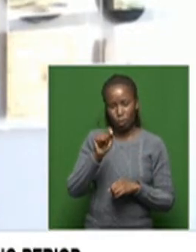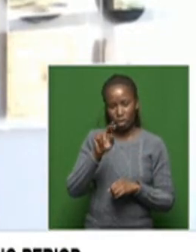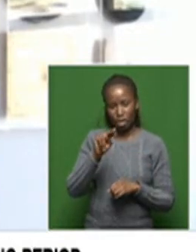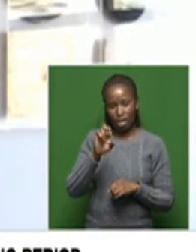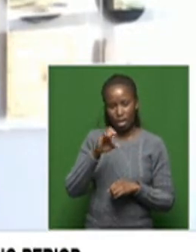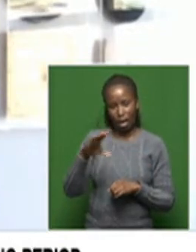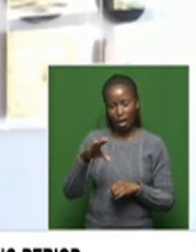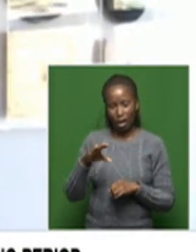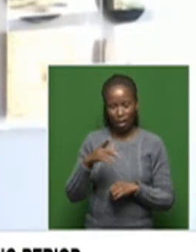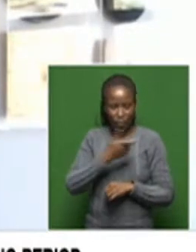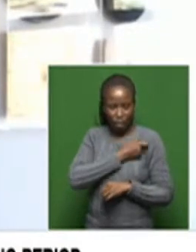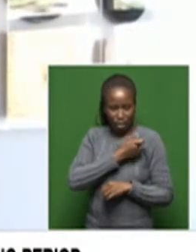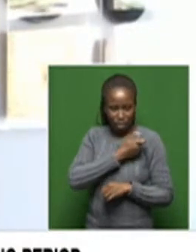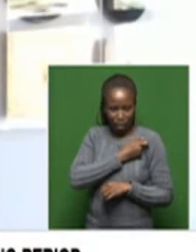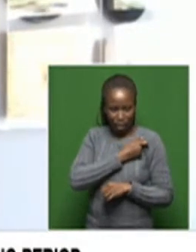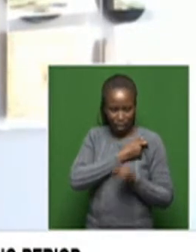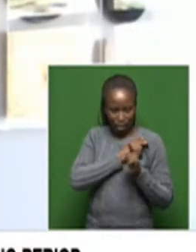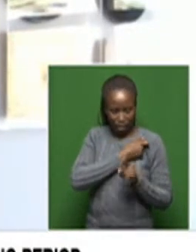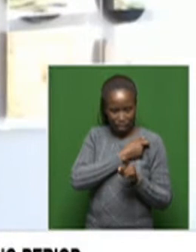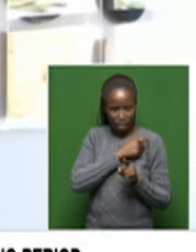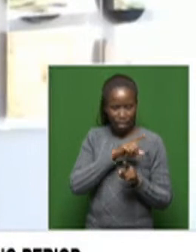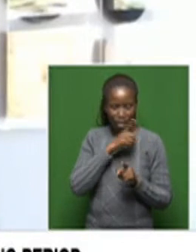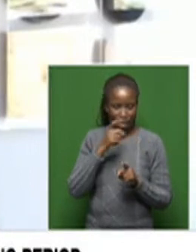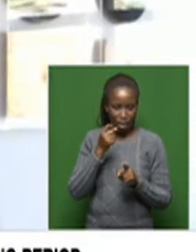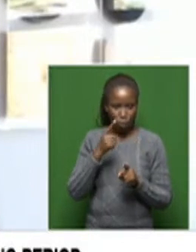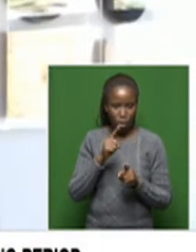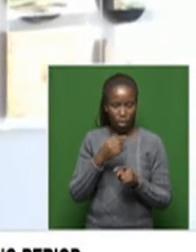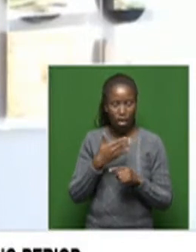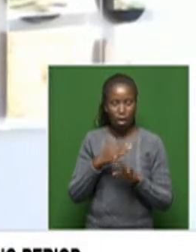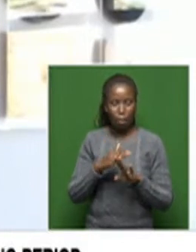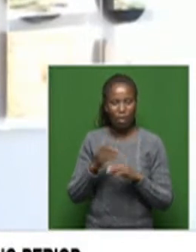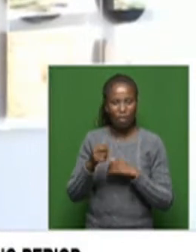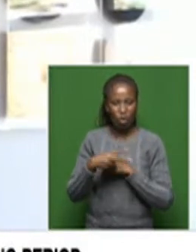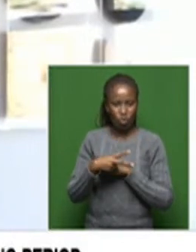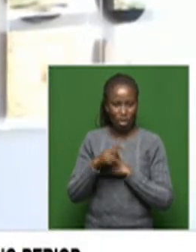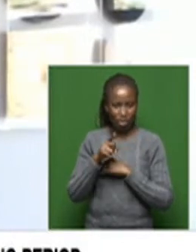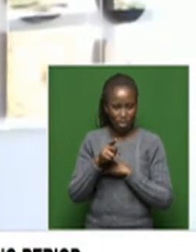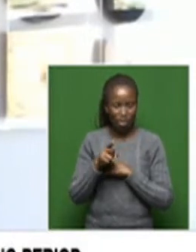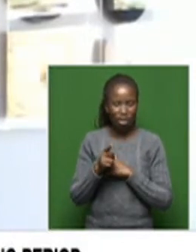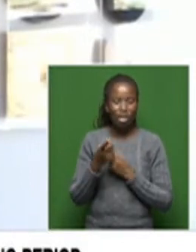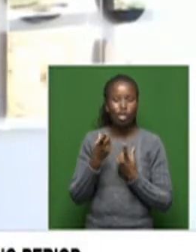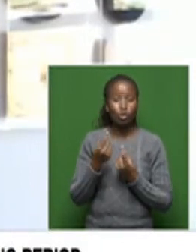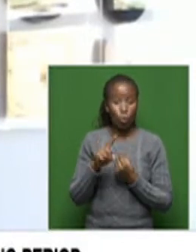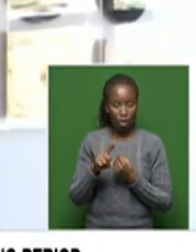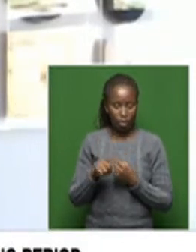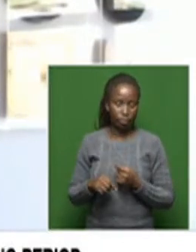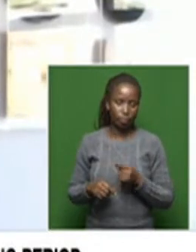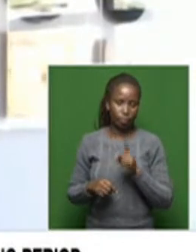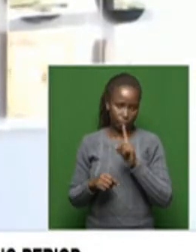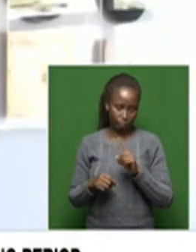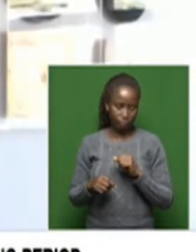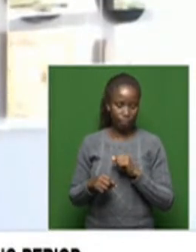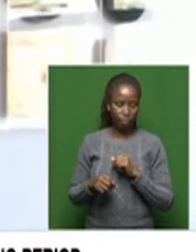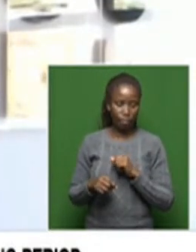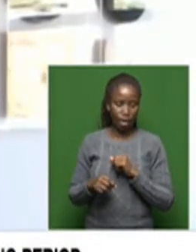call a viral vectored vaccine. It's an adenovirus. And what that does is that virus has been